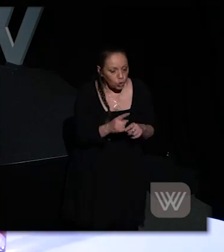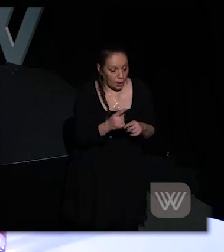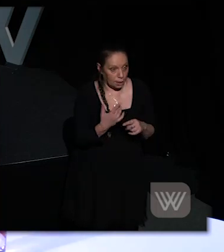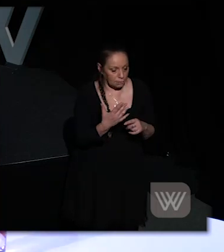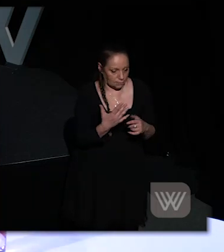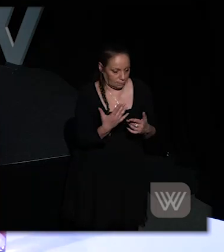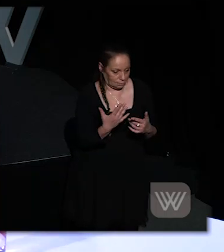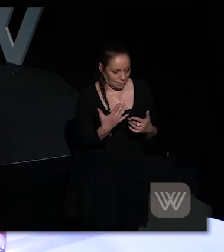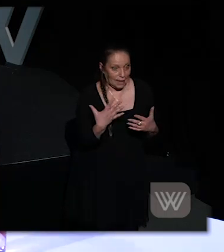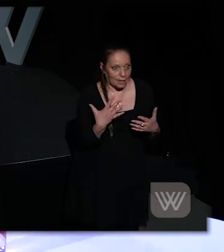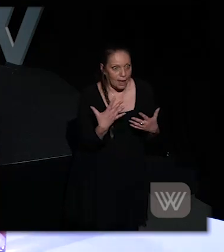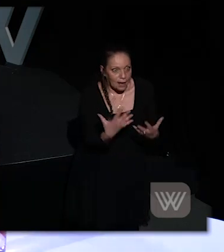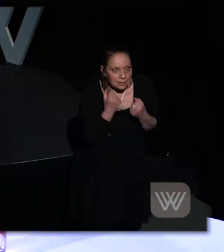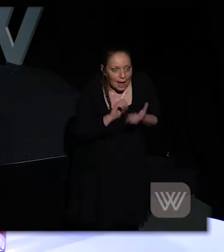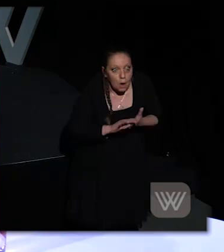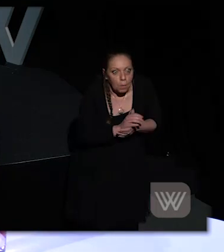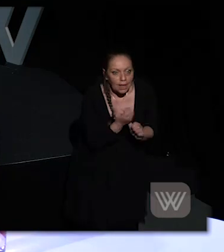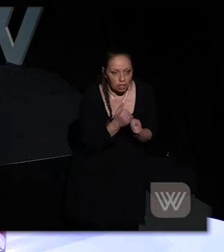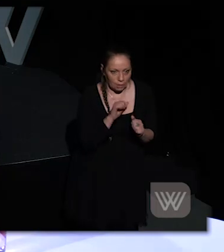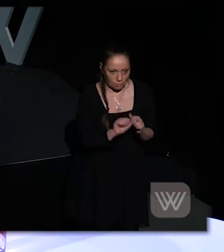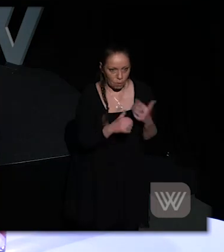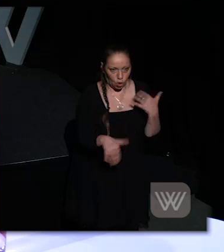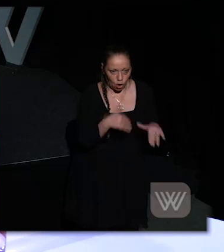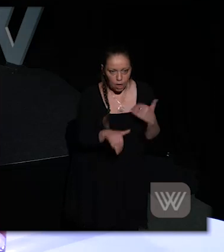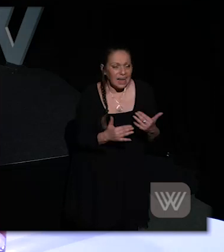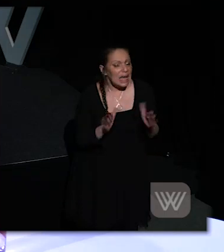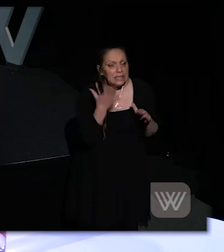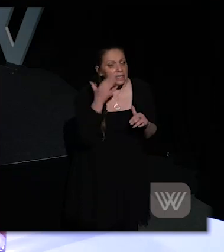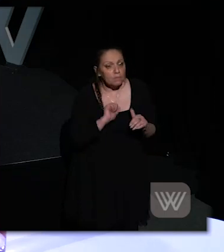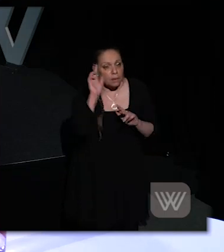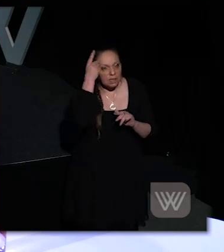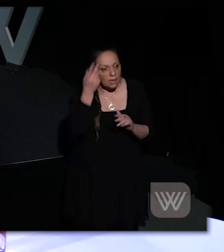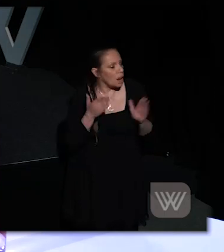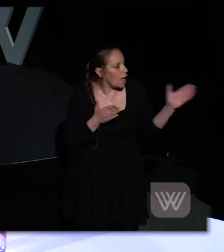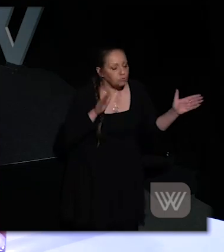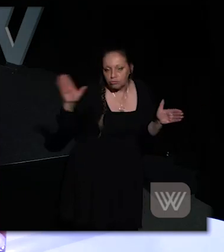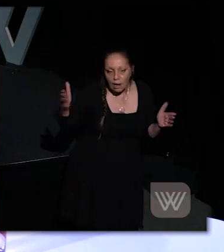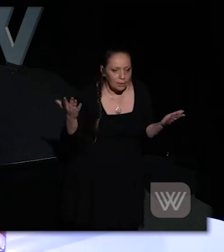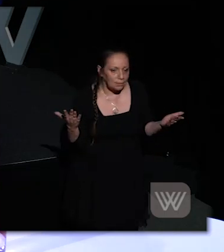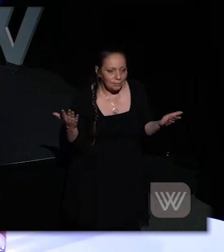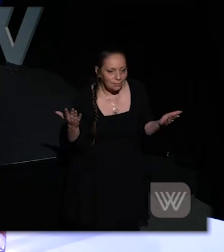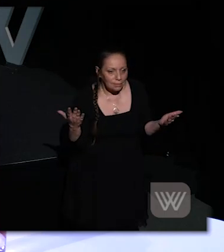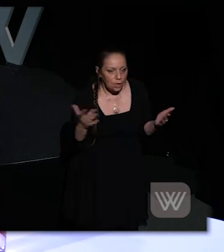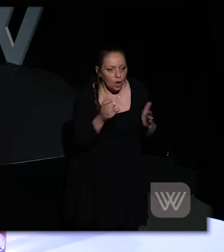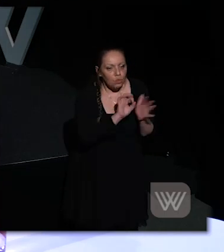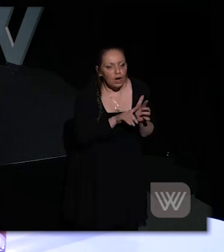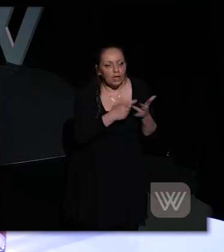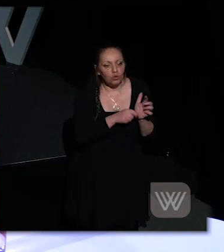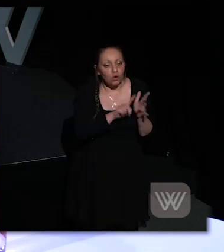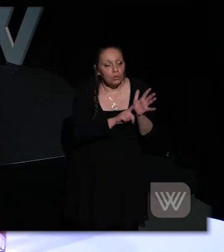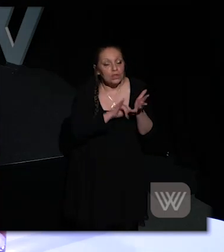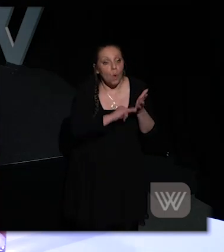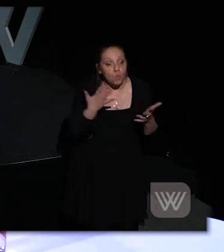so almost all of the trolls that I interviewed, regardless of their stripes, so left wing, right wing, predator trolls that just want to hurt people, you know, they